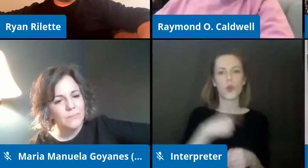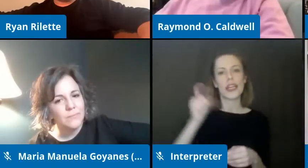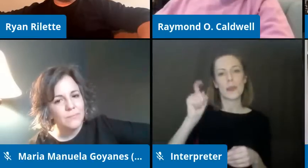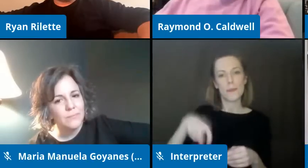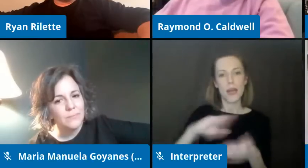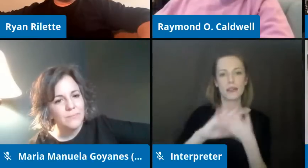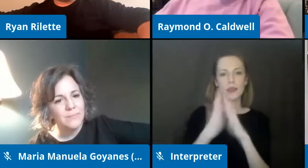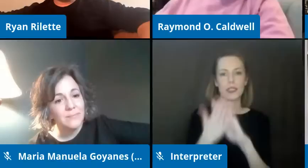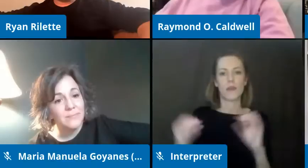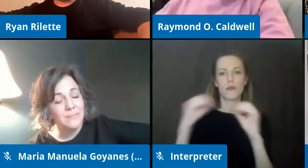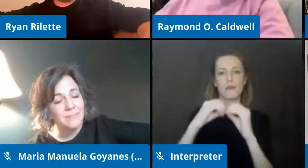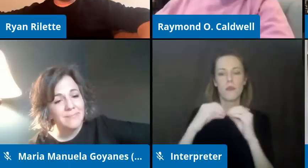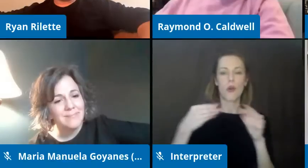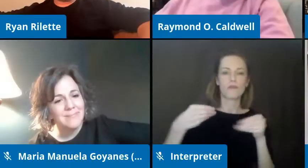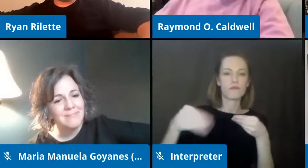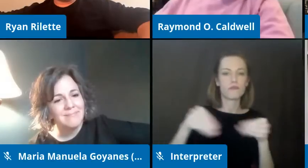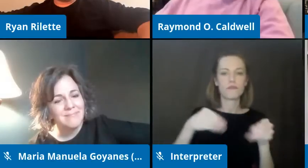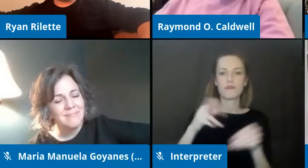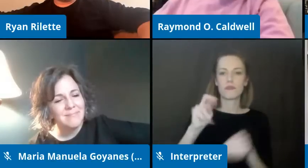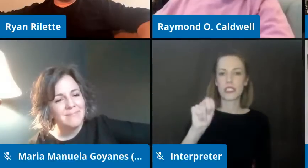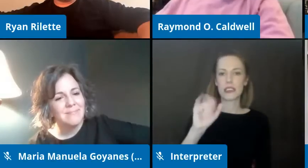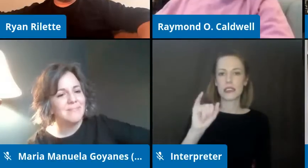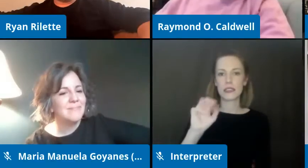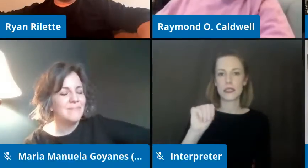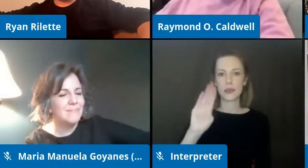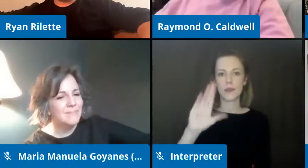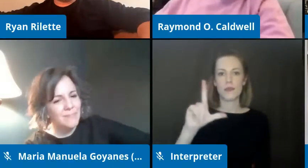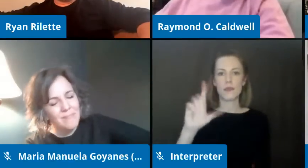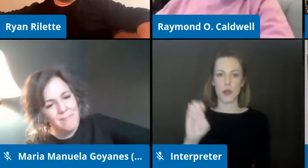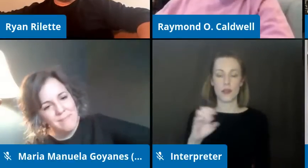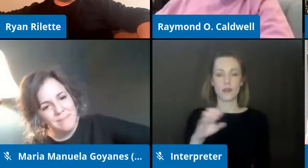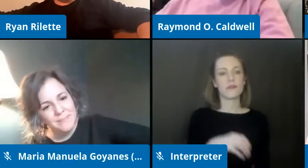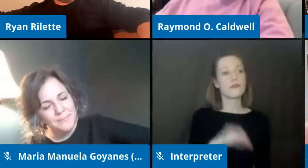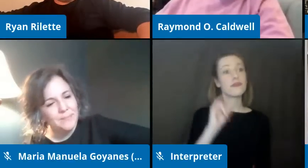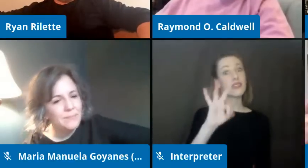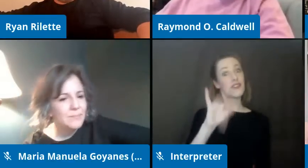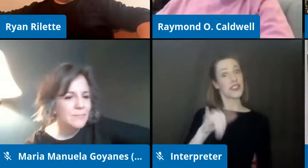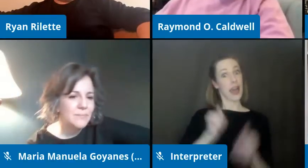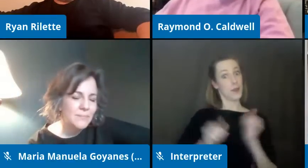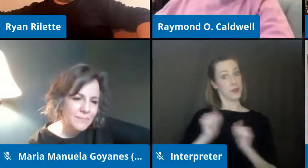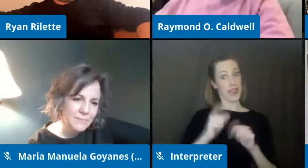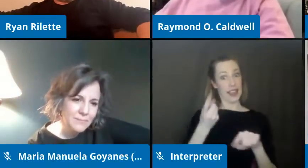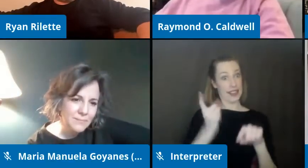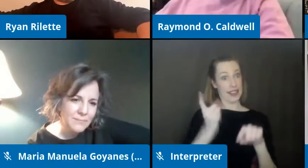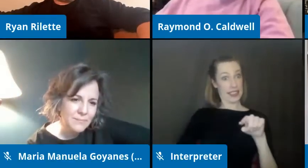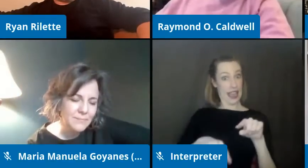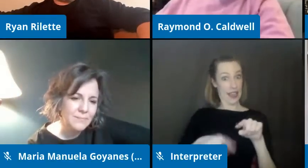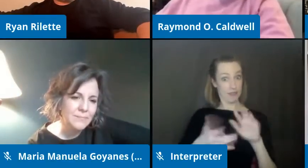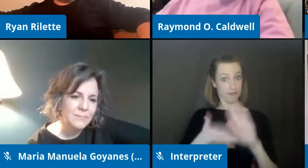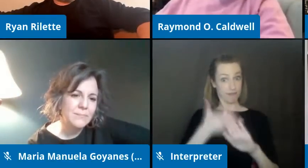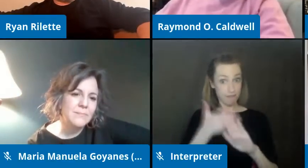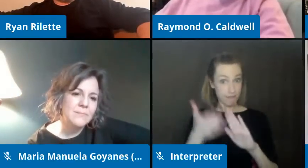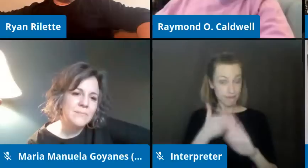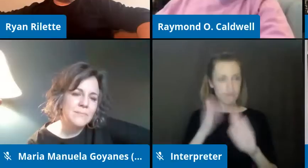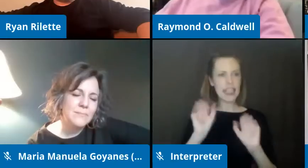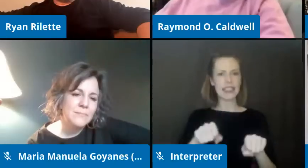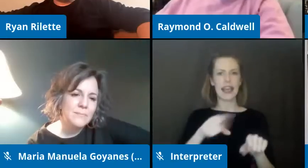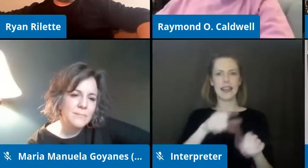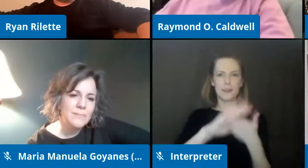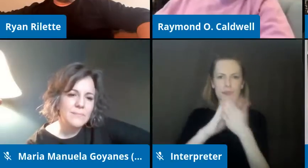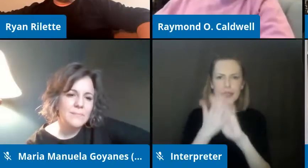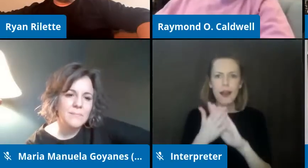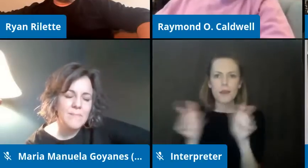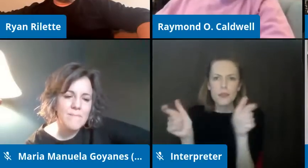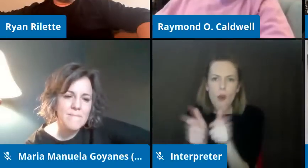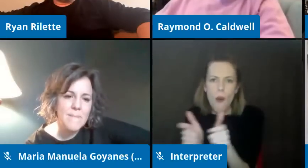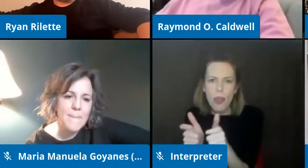a concert if I need to turn it into a concert at some point, or into something that I can put on at a moment's notice at a smaller ticket, at a lower